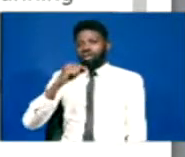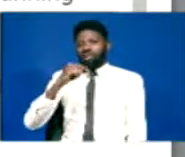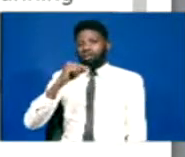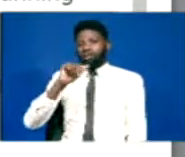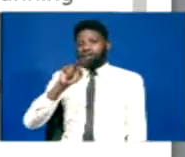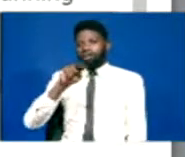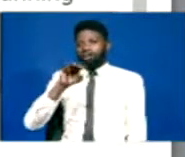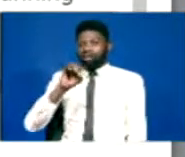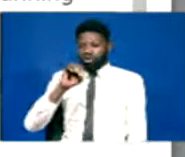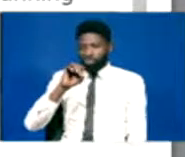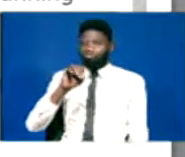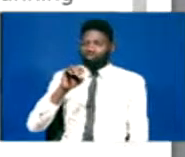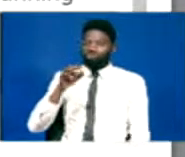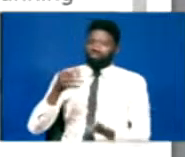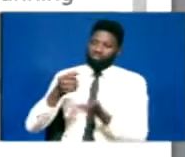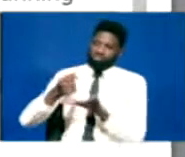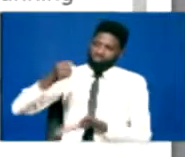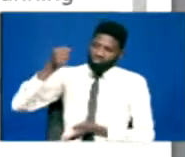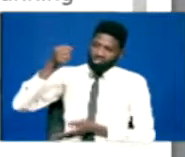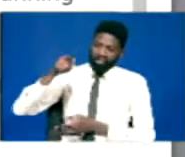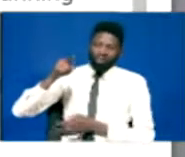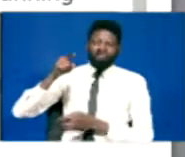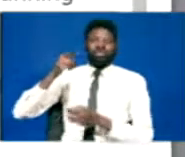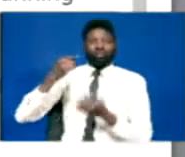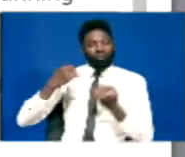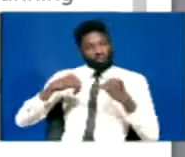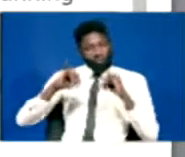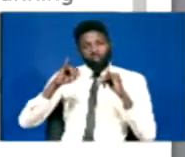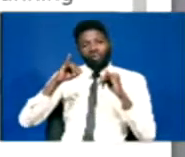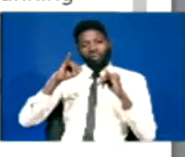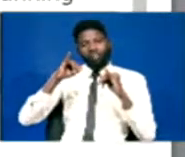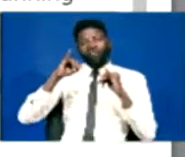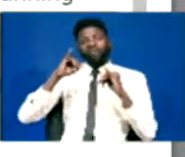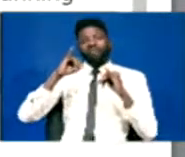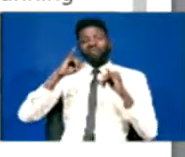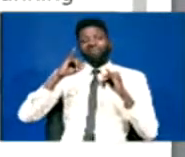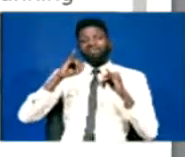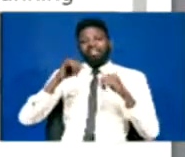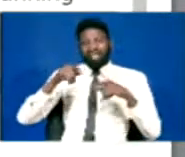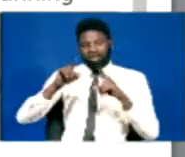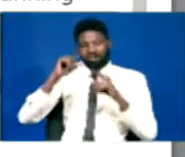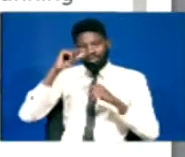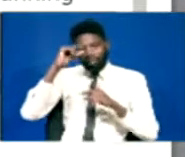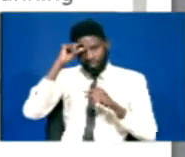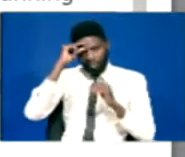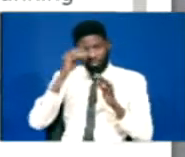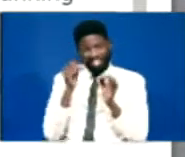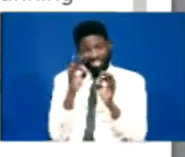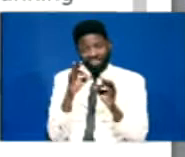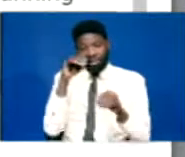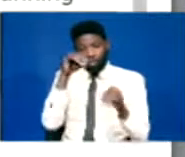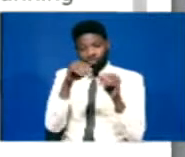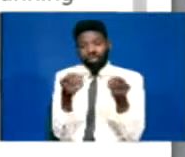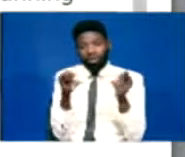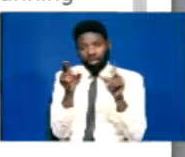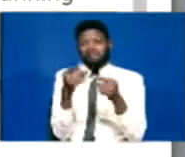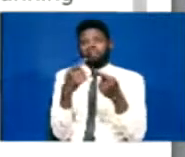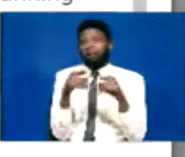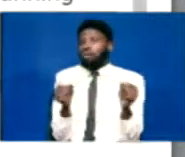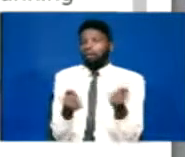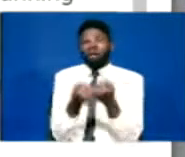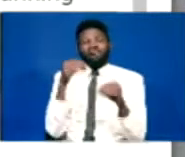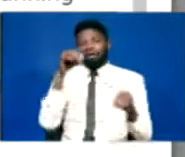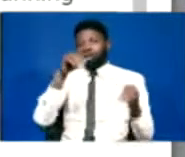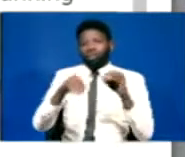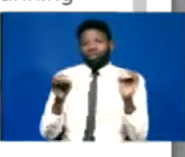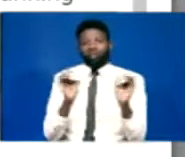this particular seat should the elections be held, but that did not come to be. There wasn't, the elections were not held, and therefore his